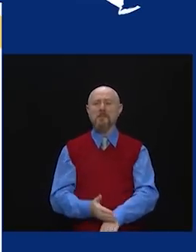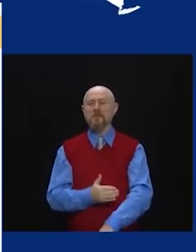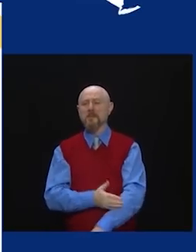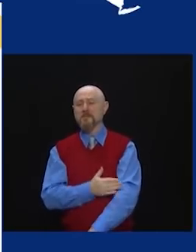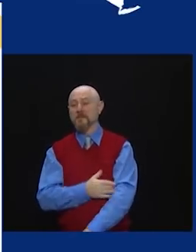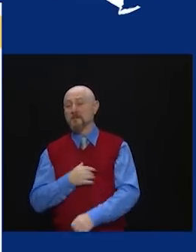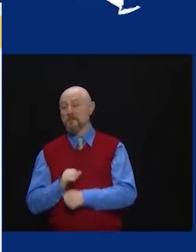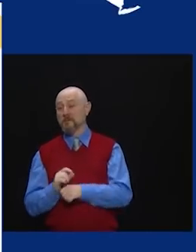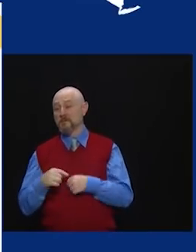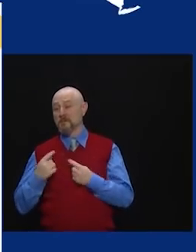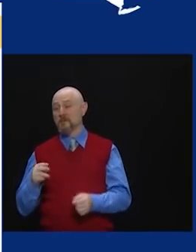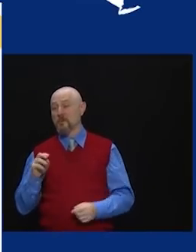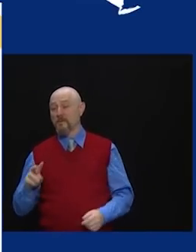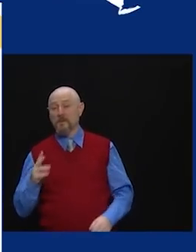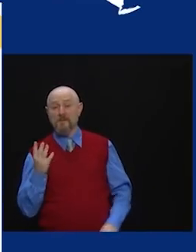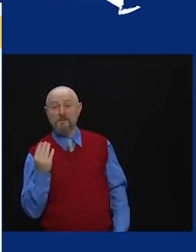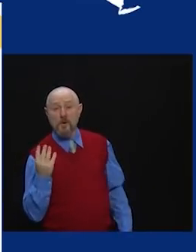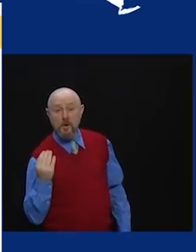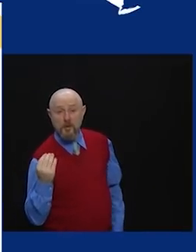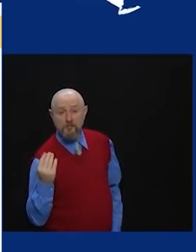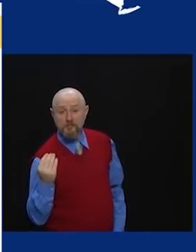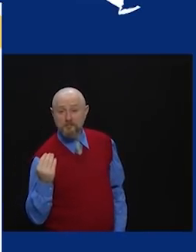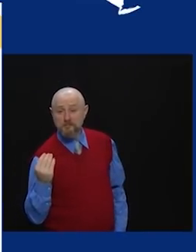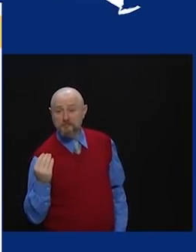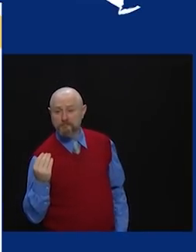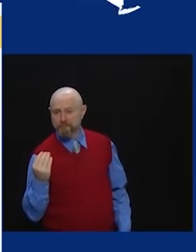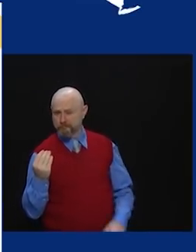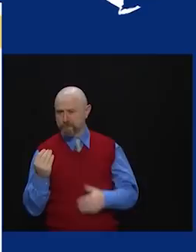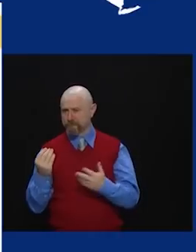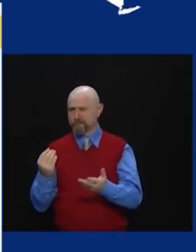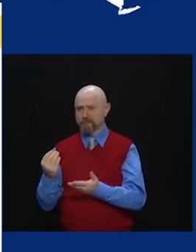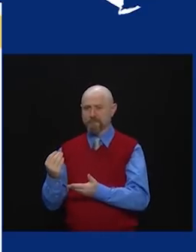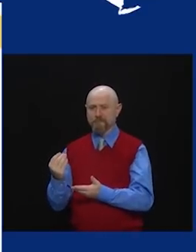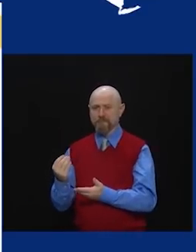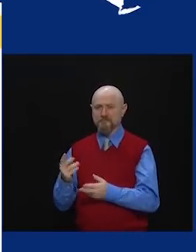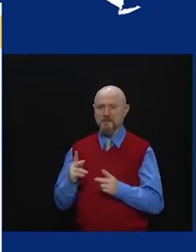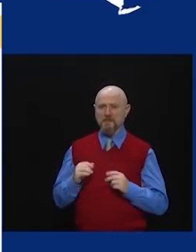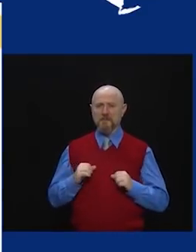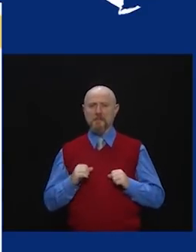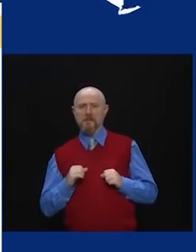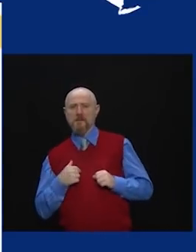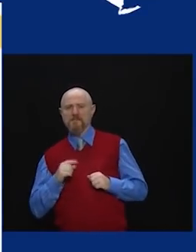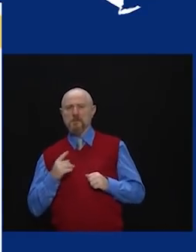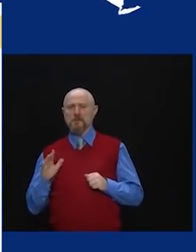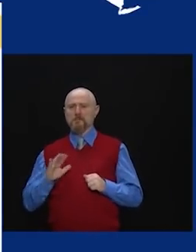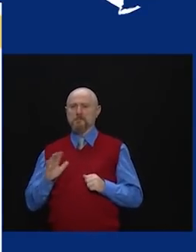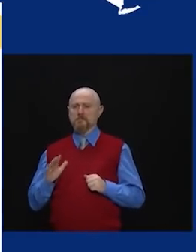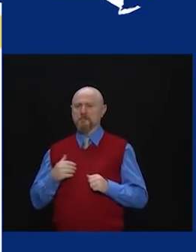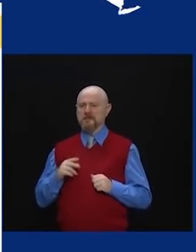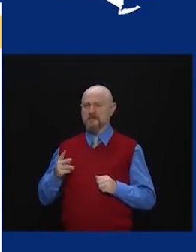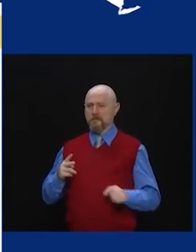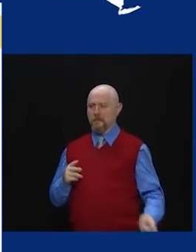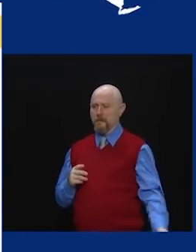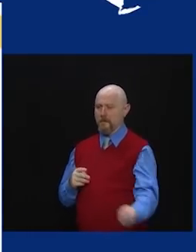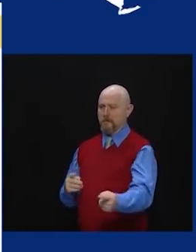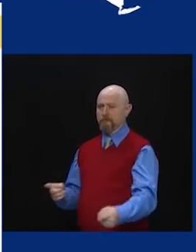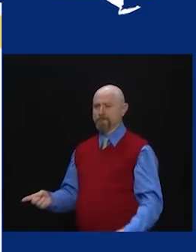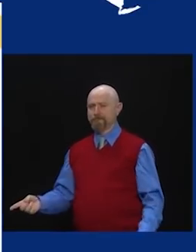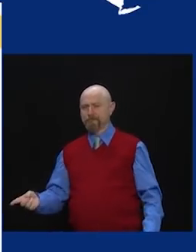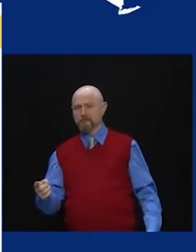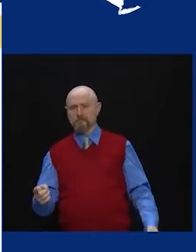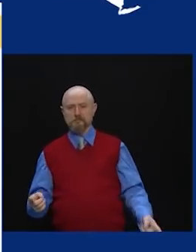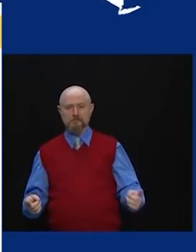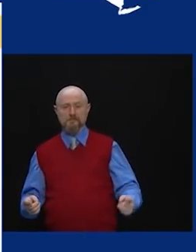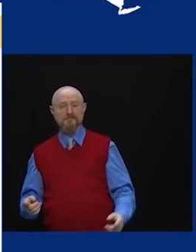So I know a lot of people didn't want to be first, didn't want to be second. Hundreds of thousands of children have been vaccinated and